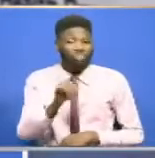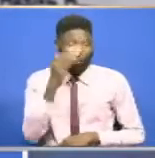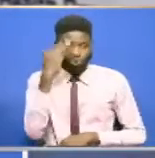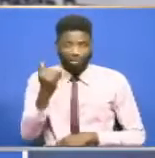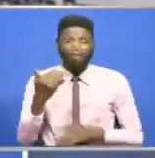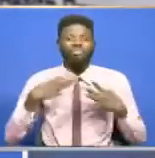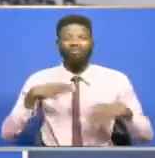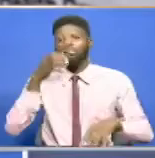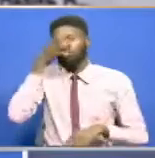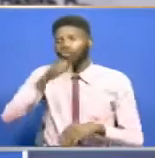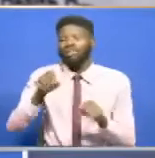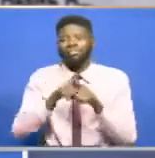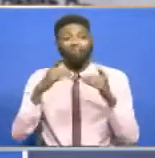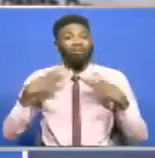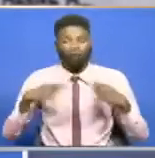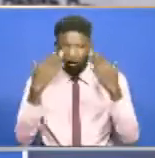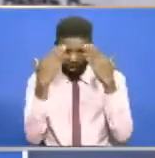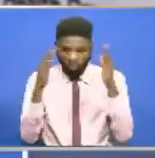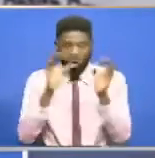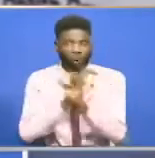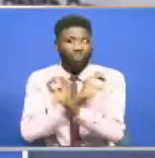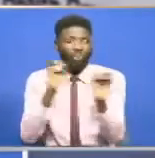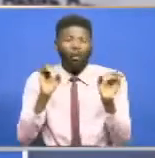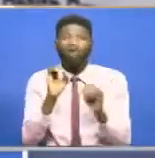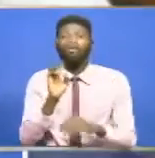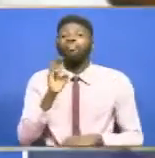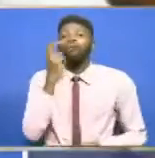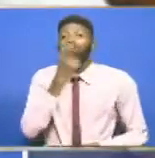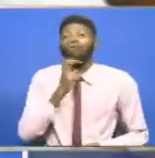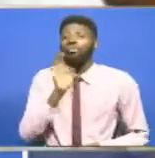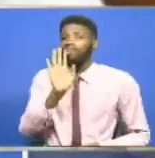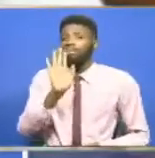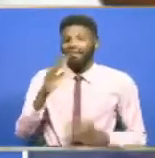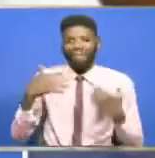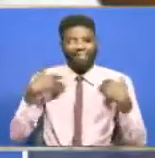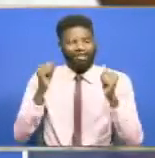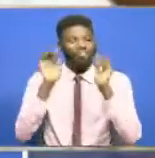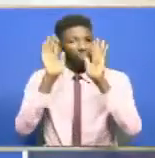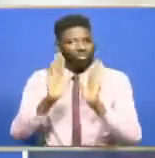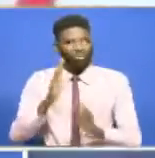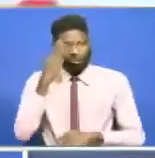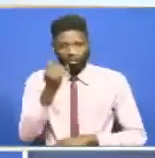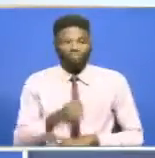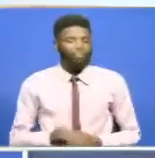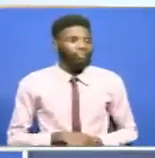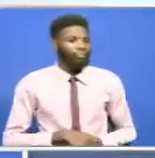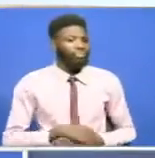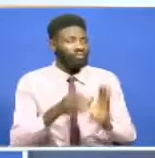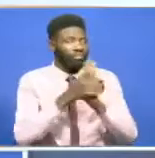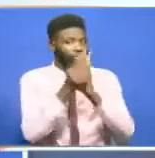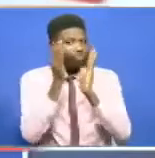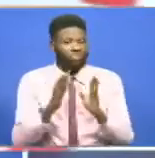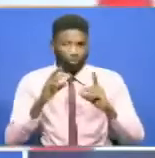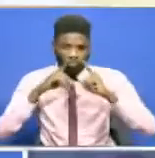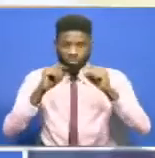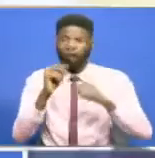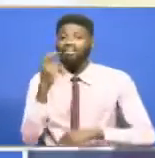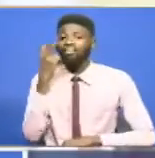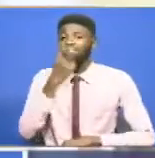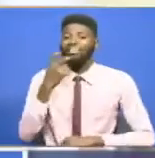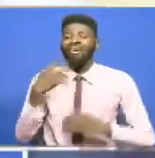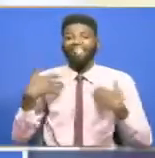of knowledge amongst the people on the importance of their oral health. Wataalam wanahusisha kuzorota kwa afya ya midomo